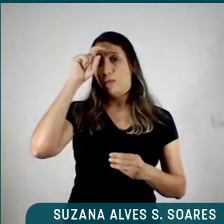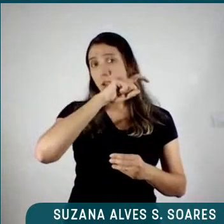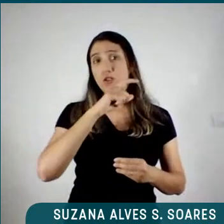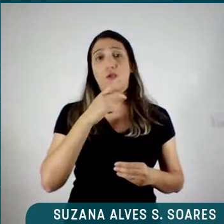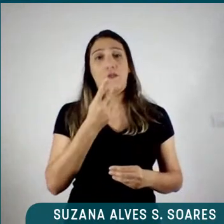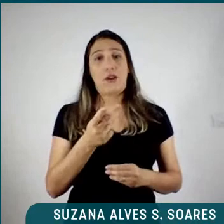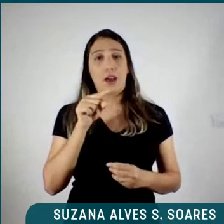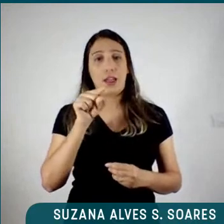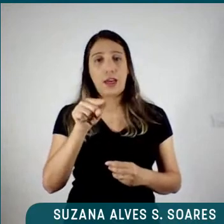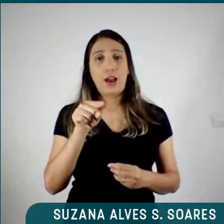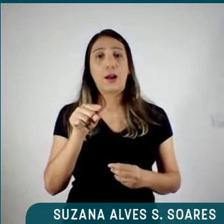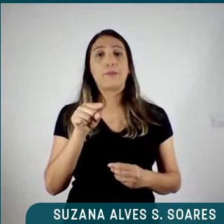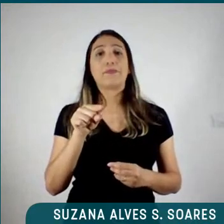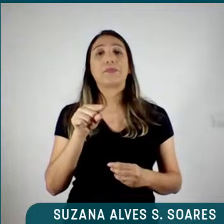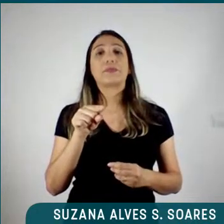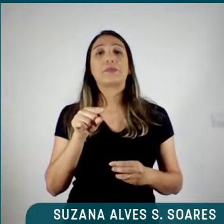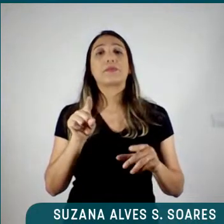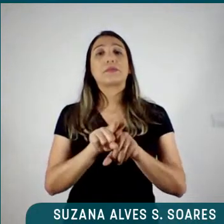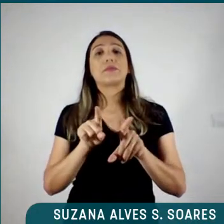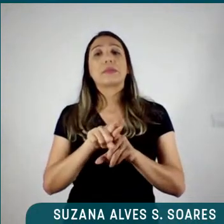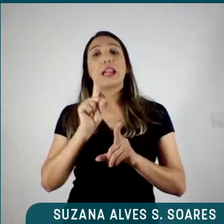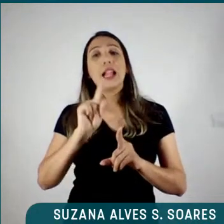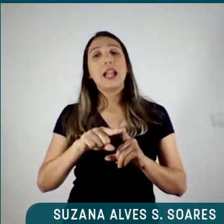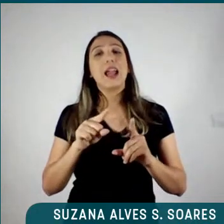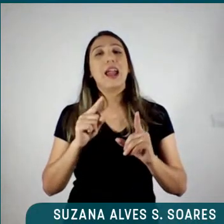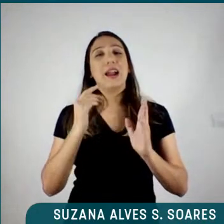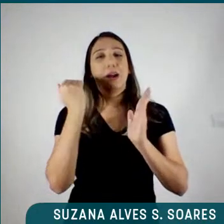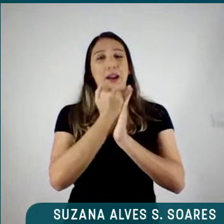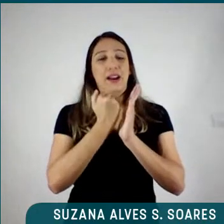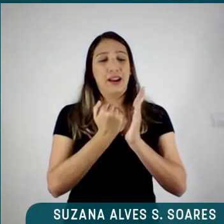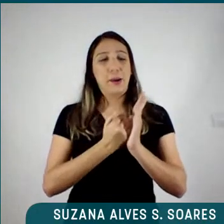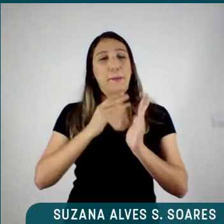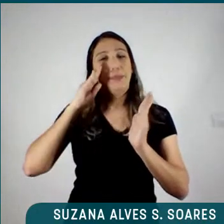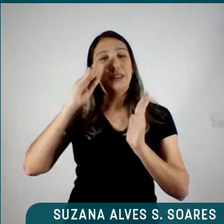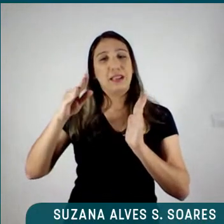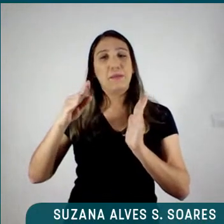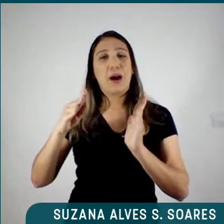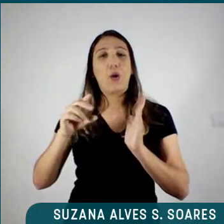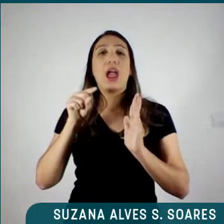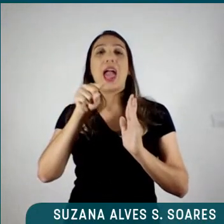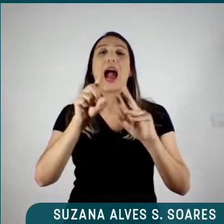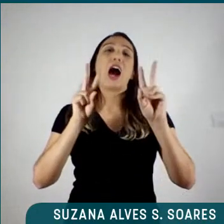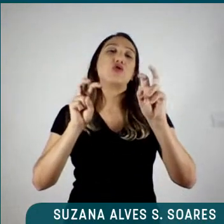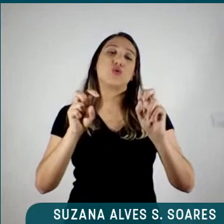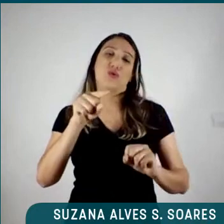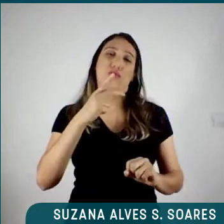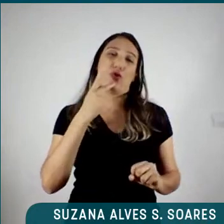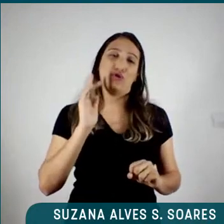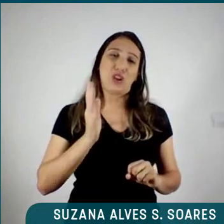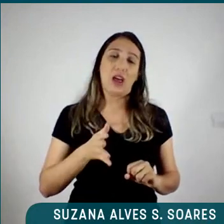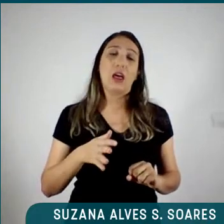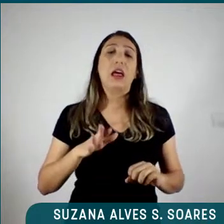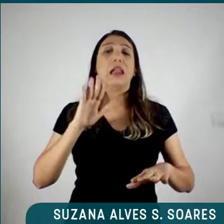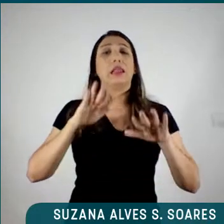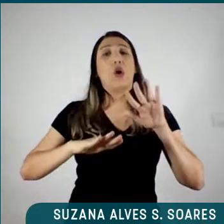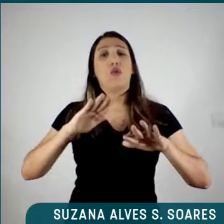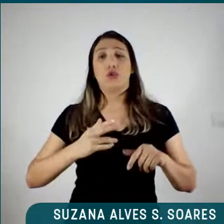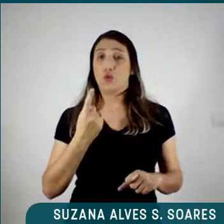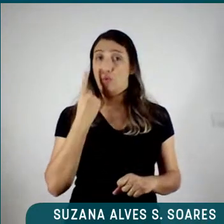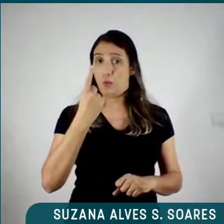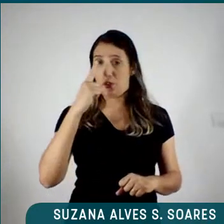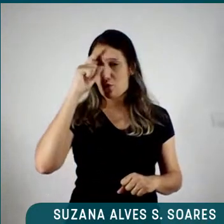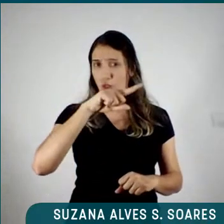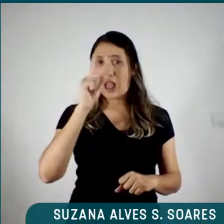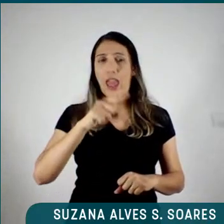It is very hard to talk about gender equality. And it is very hard actually to